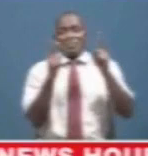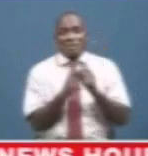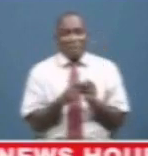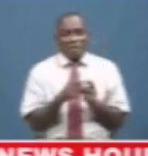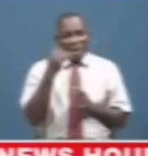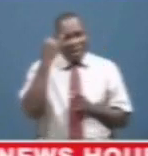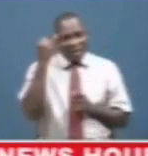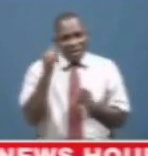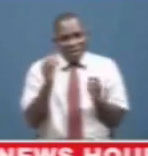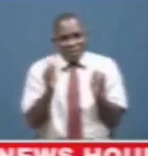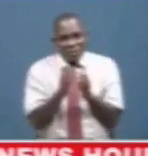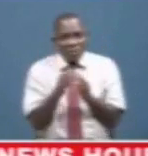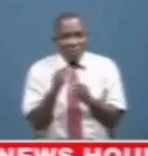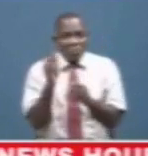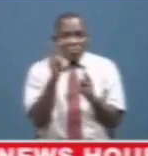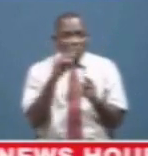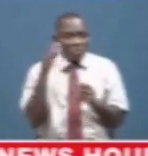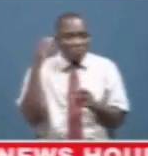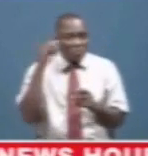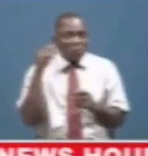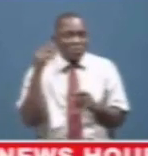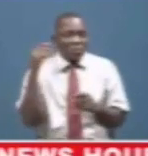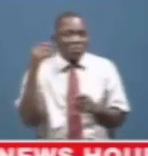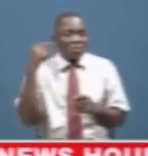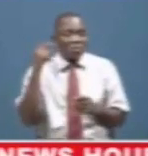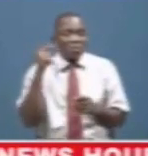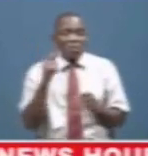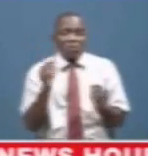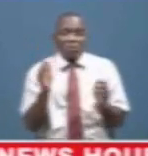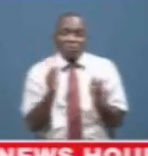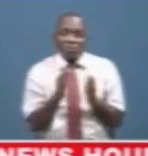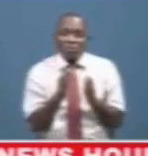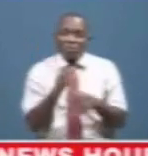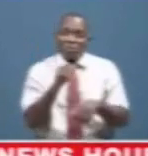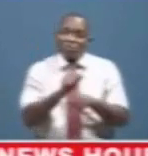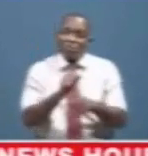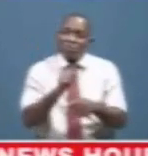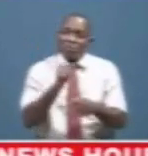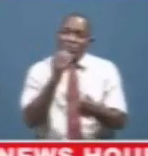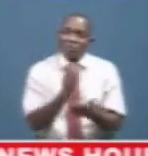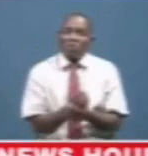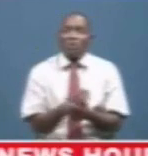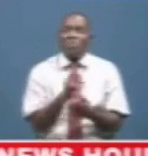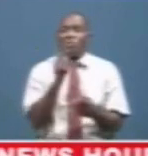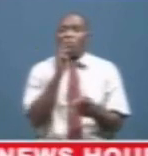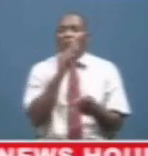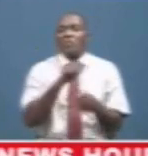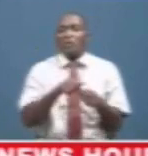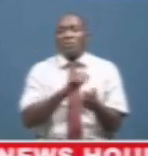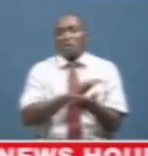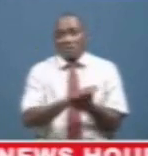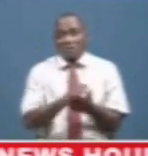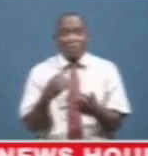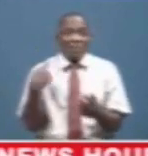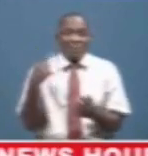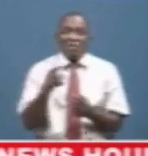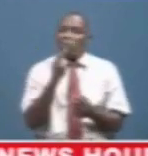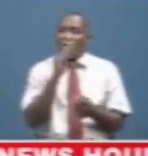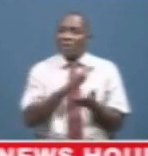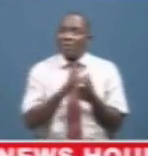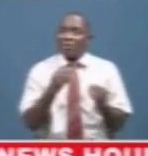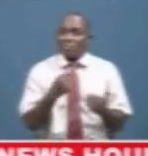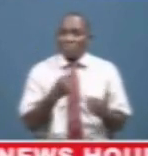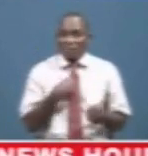miners stopped working, the waters will clear by themselves, which is true. But over the years, the waters have not cleared. So I believe that it is